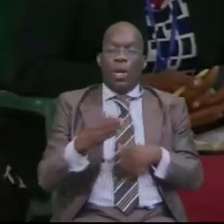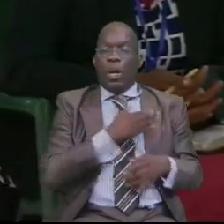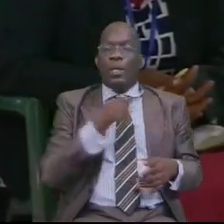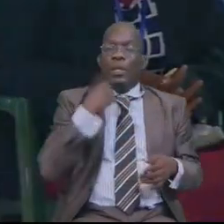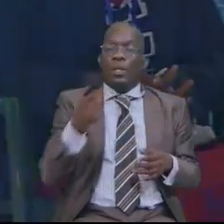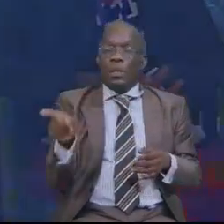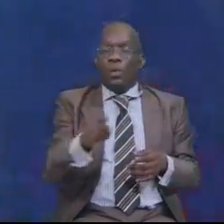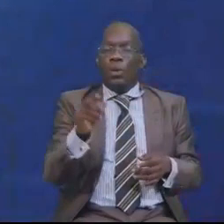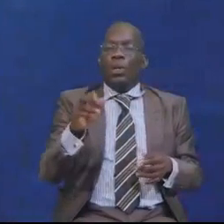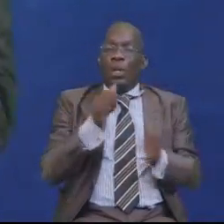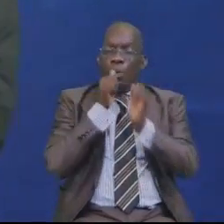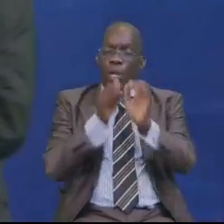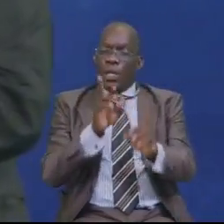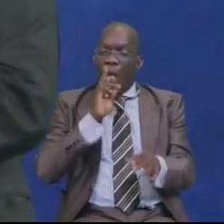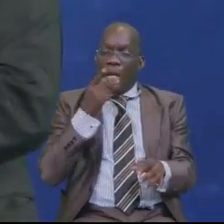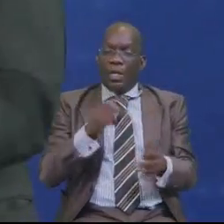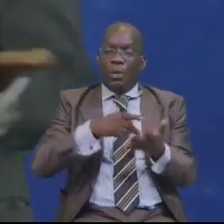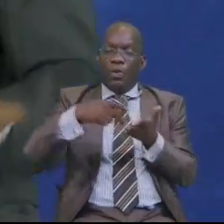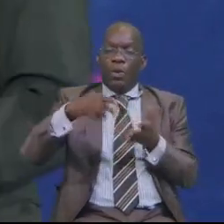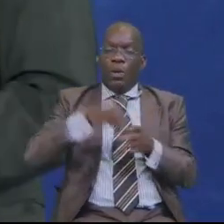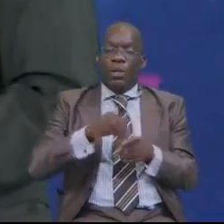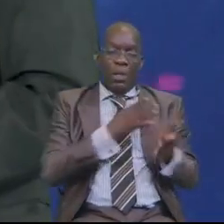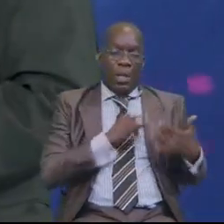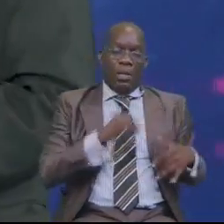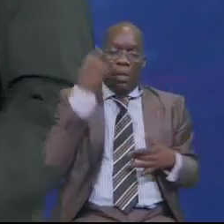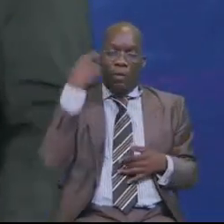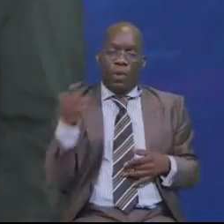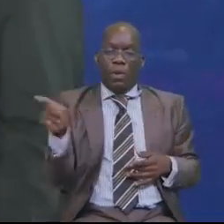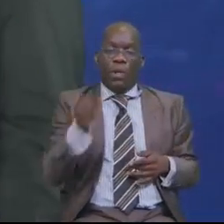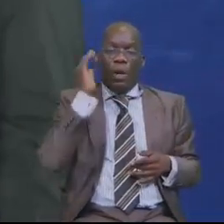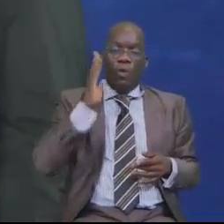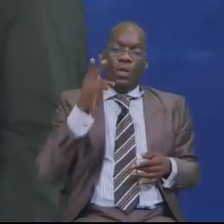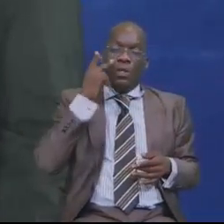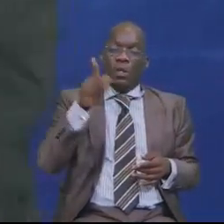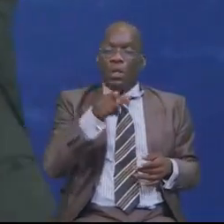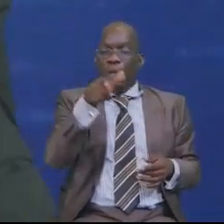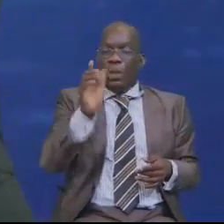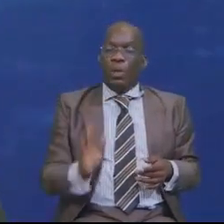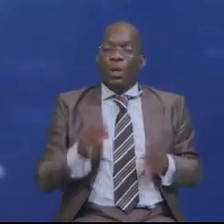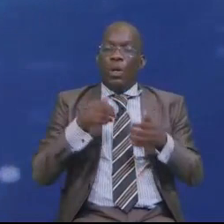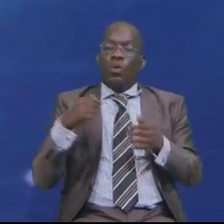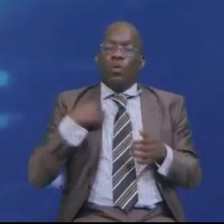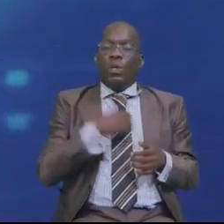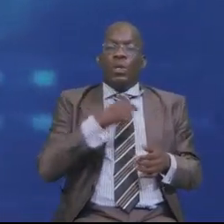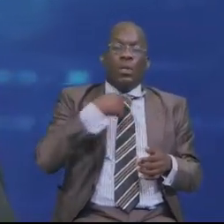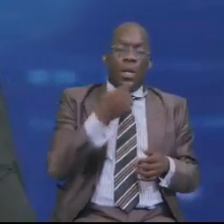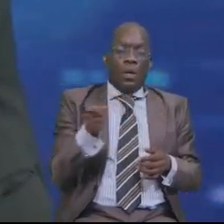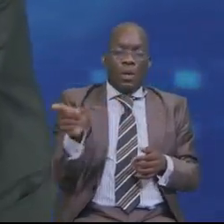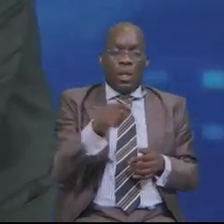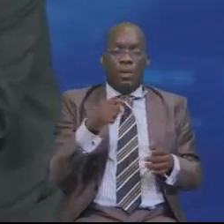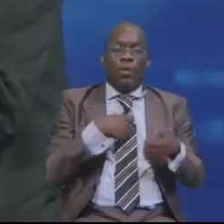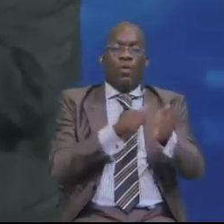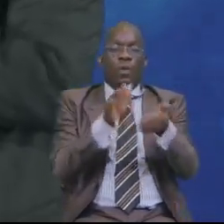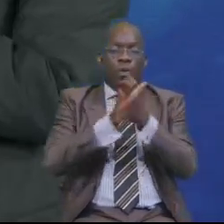in heart, for they shall see God. Well, go and tell them, follow peace with all men and